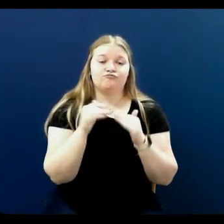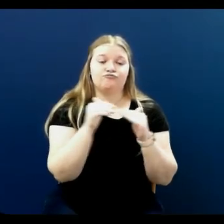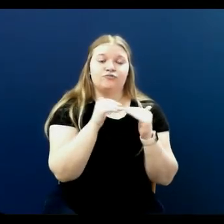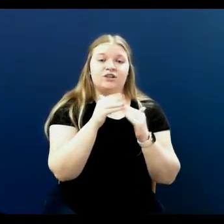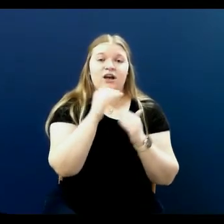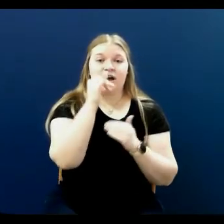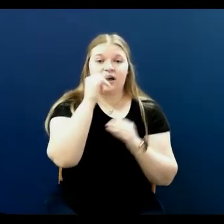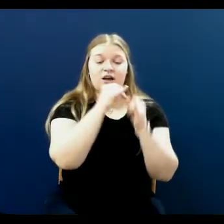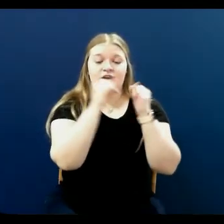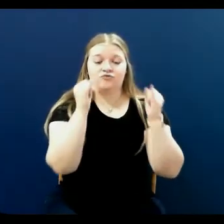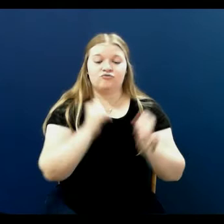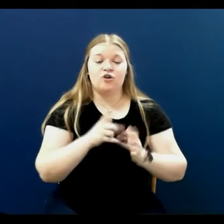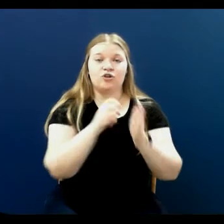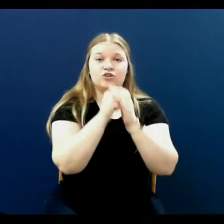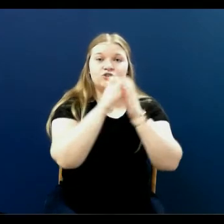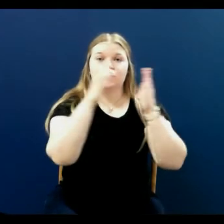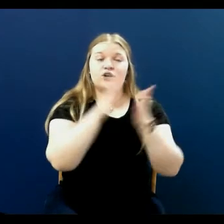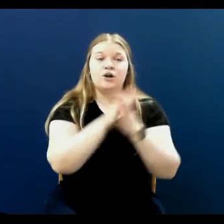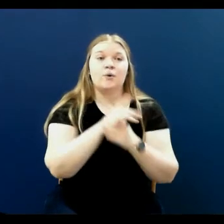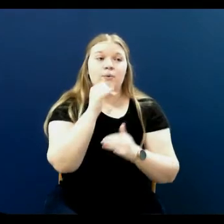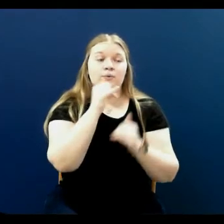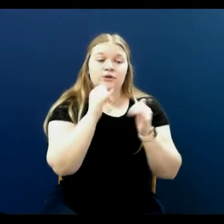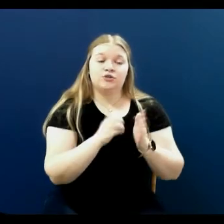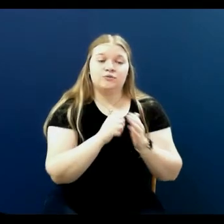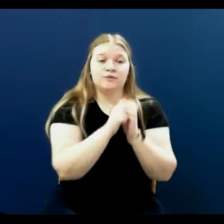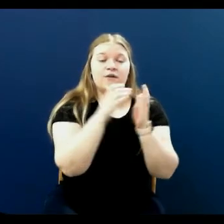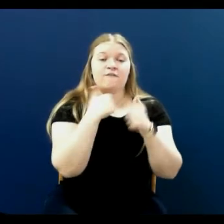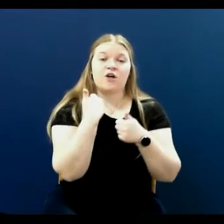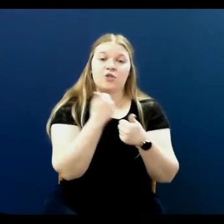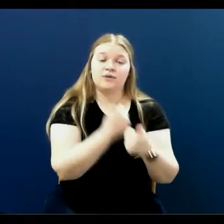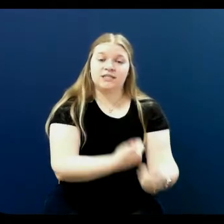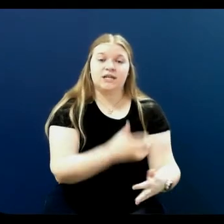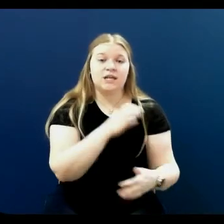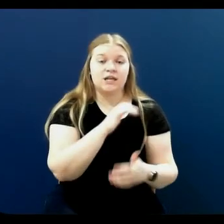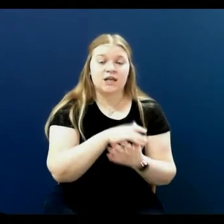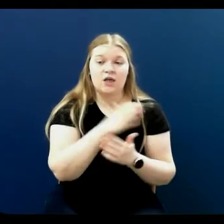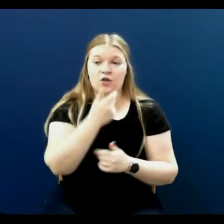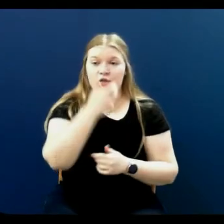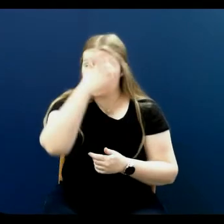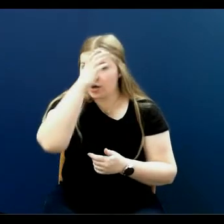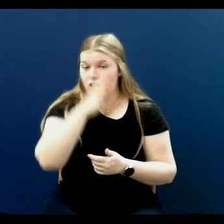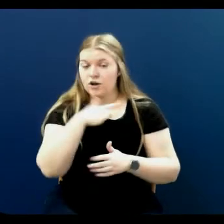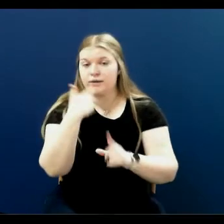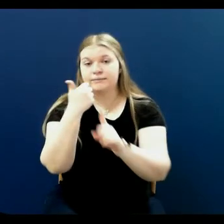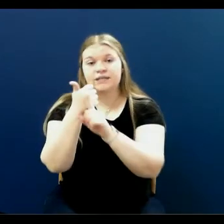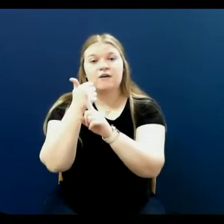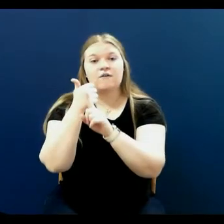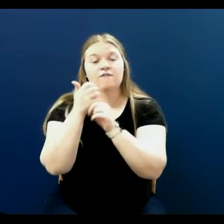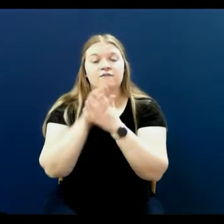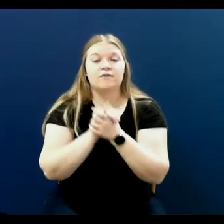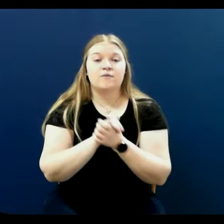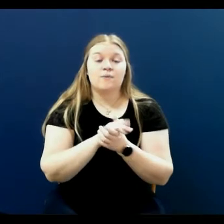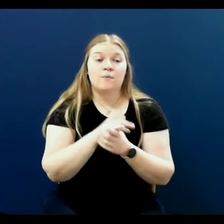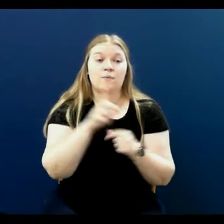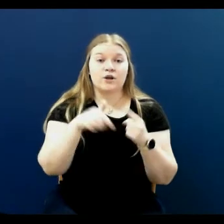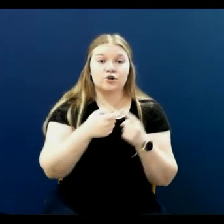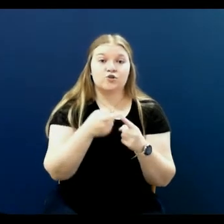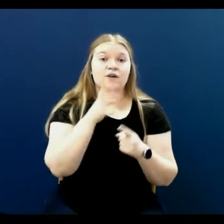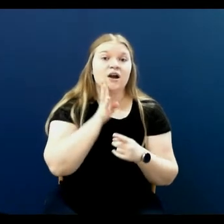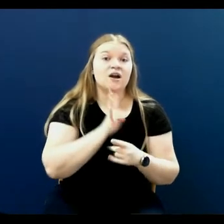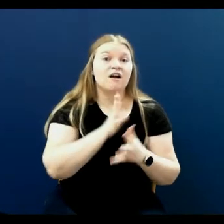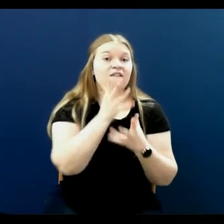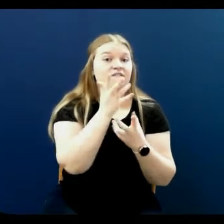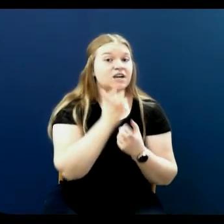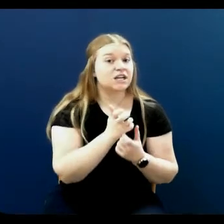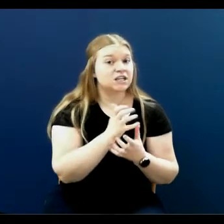Why? Idolatry is worshiping or following something other than God himself. When you covet,